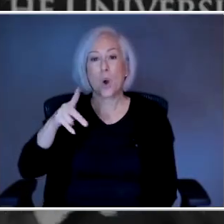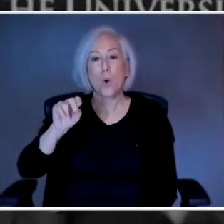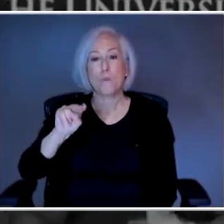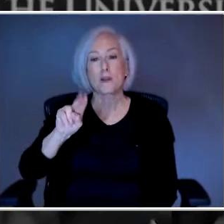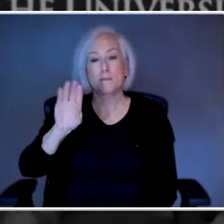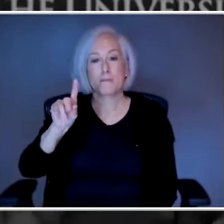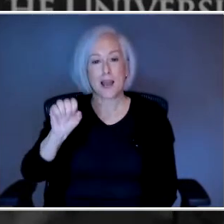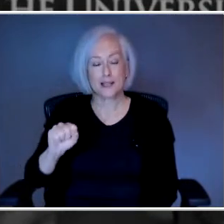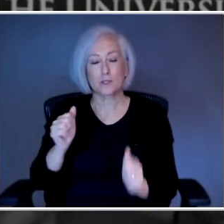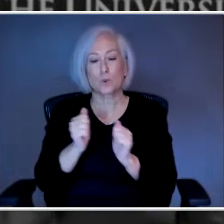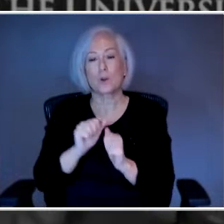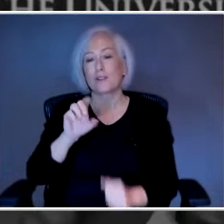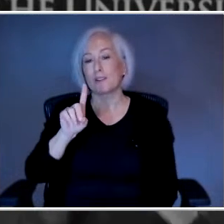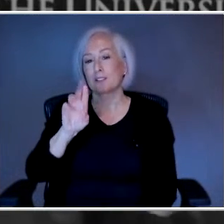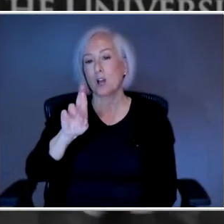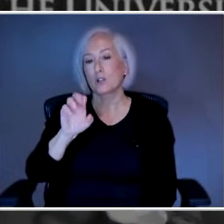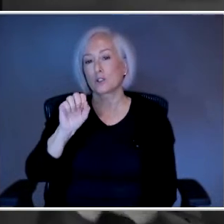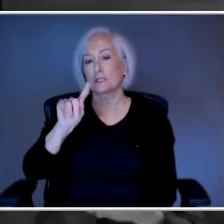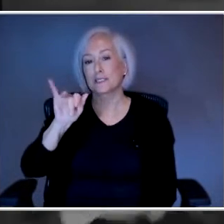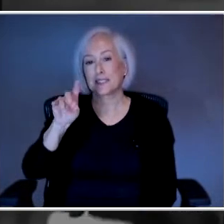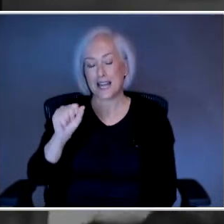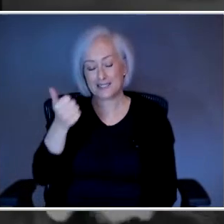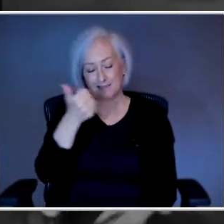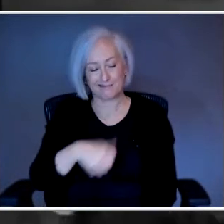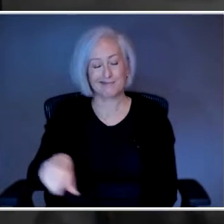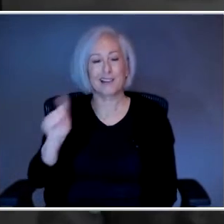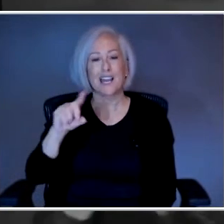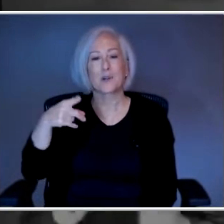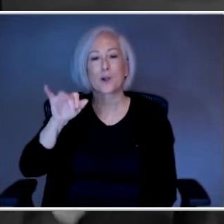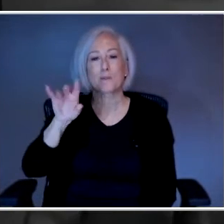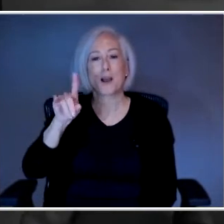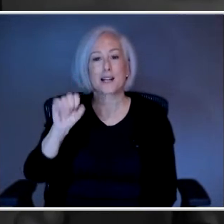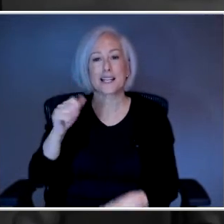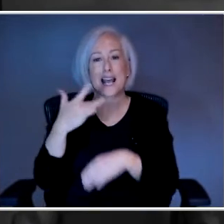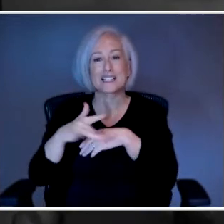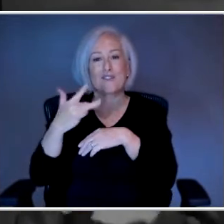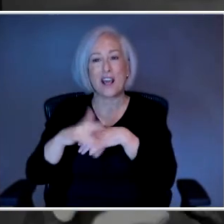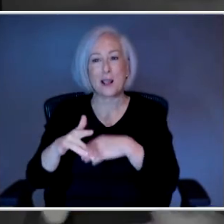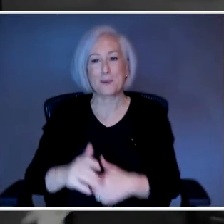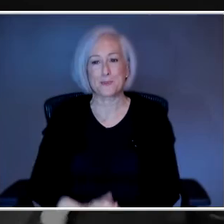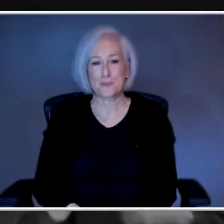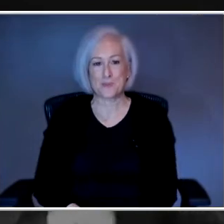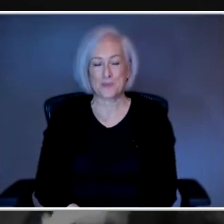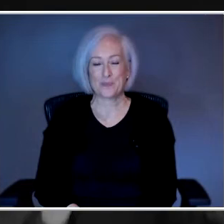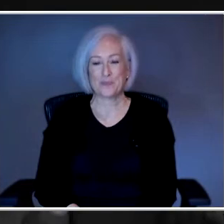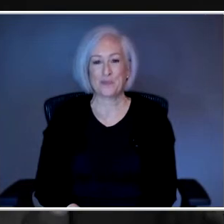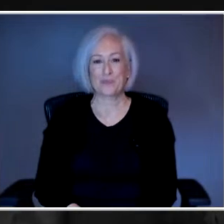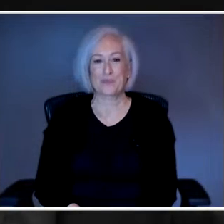podcasts. Now everywhere podcasts are available.